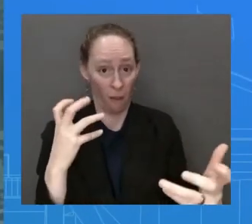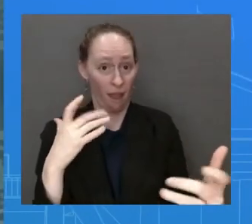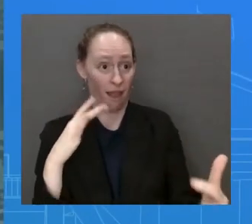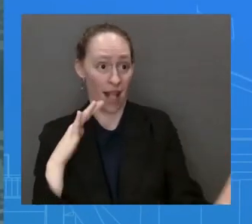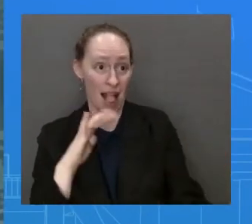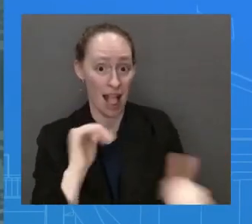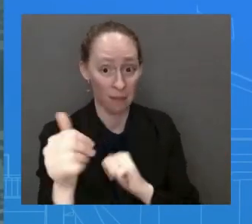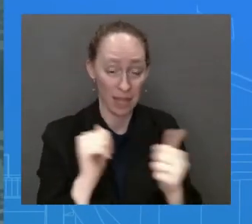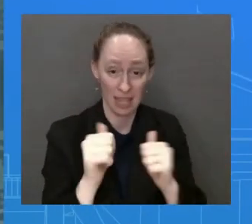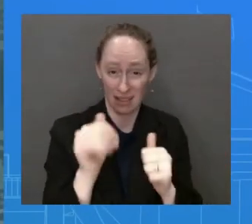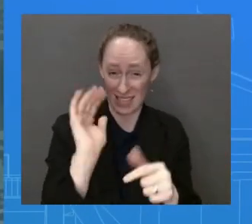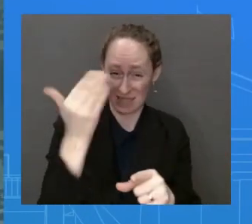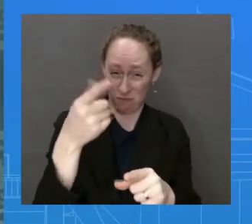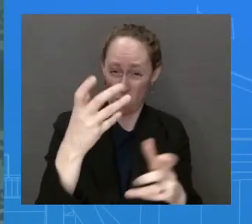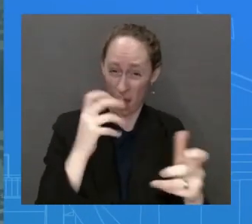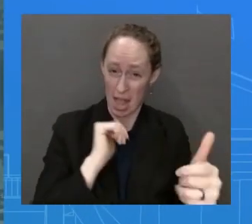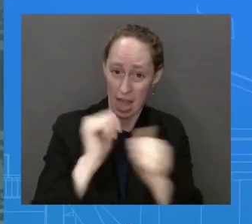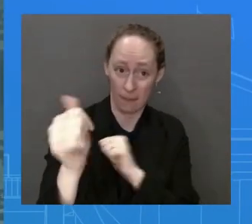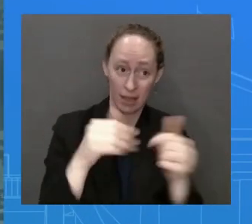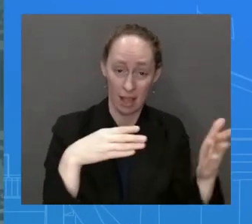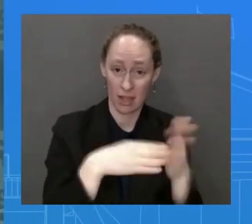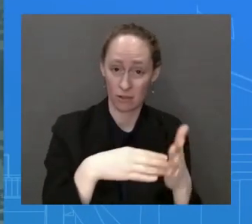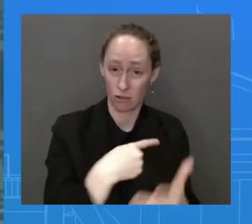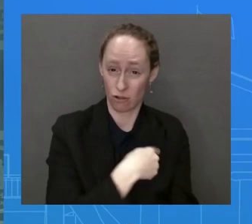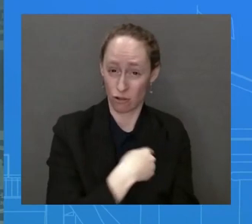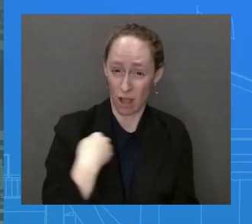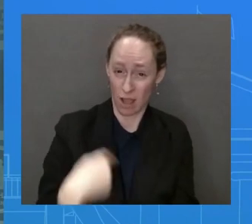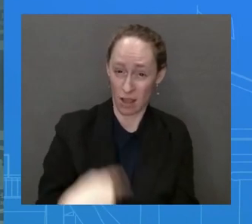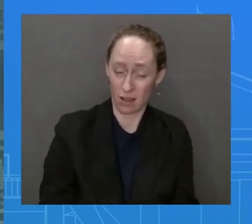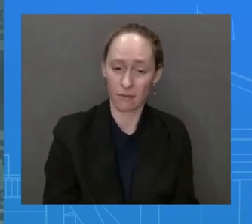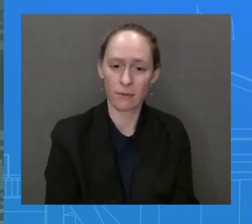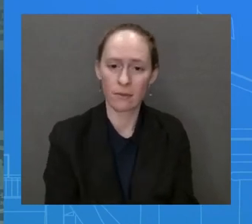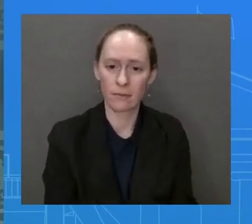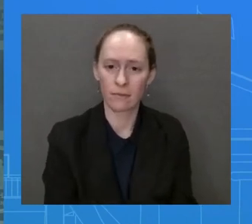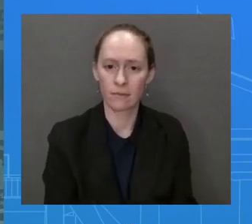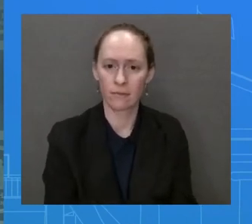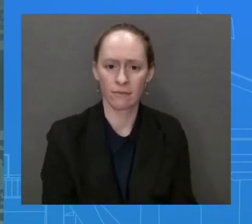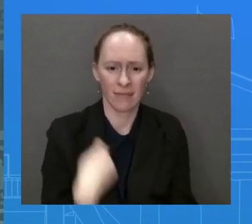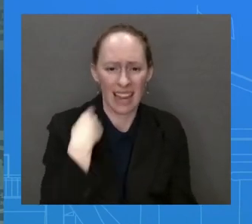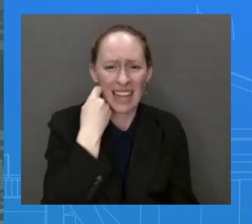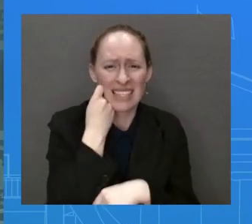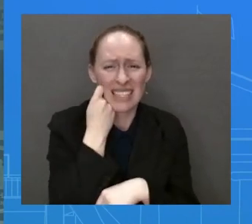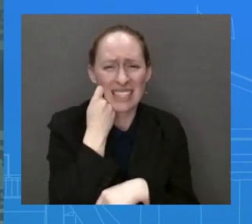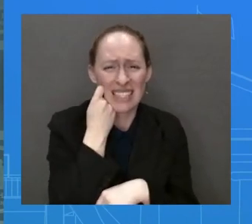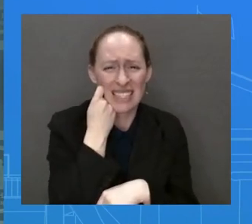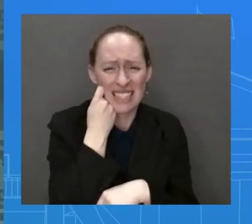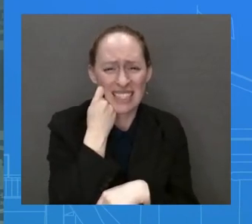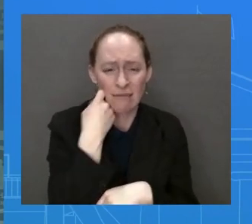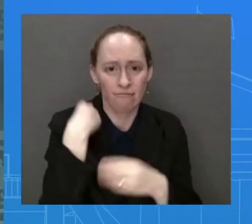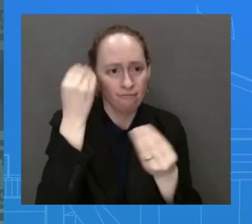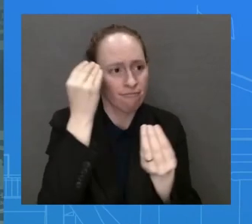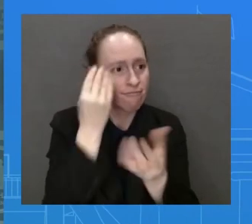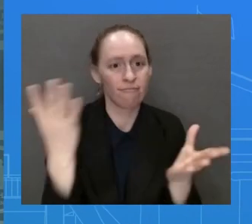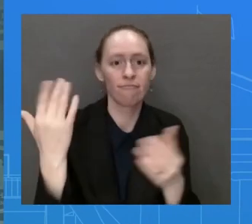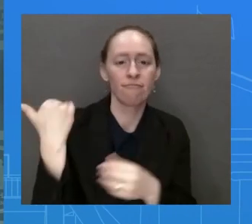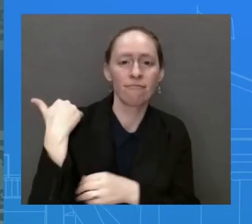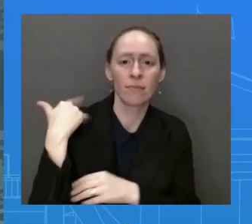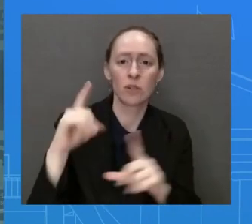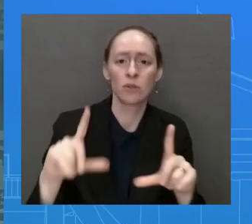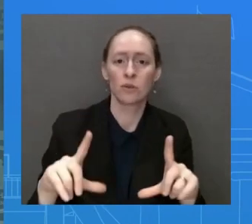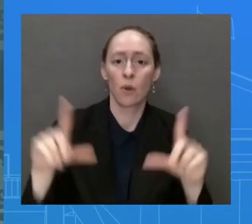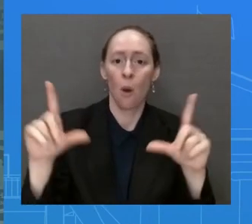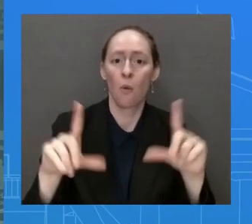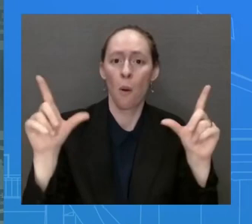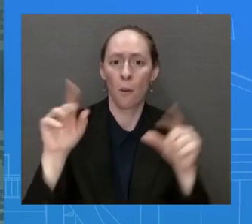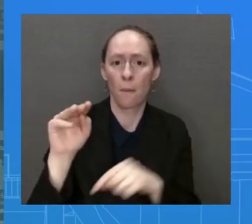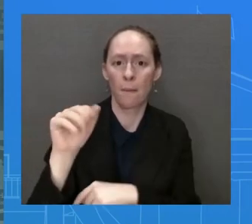in Tokyo just this past May, and Japan was a critical partner, as you know, in helping us to build support,